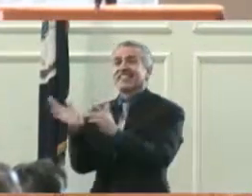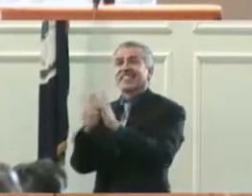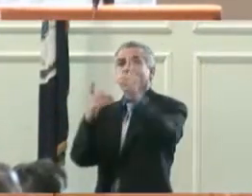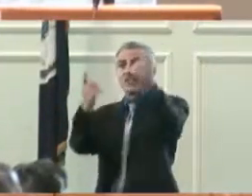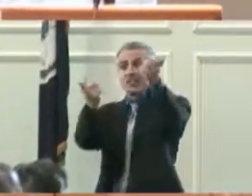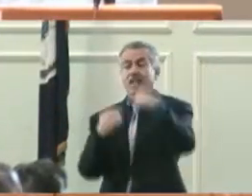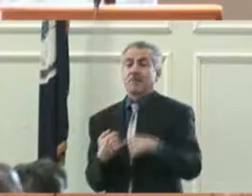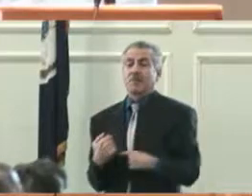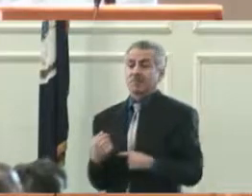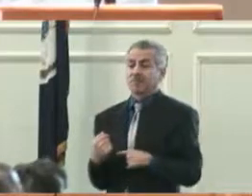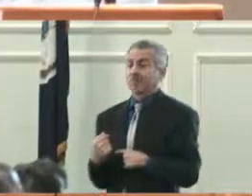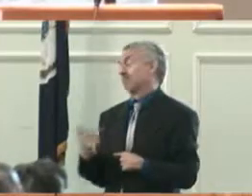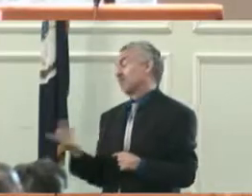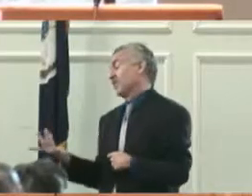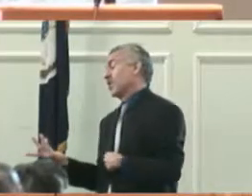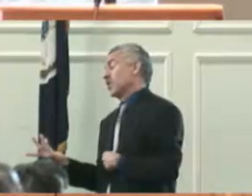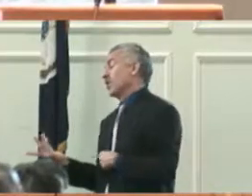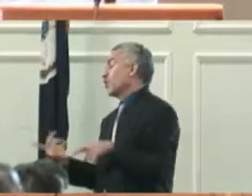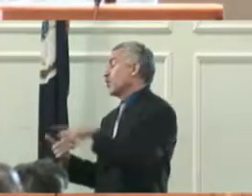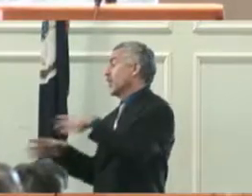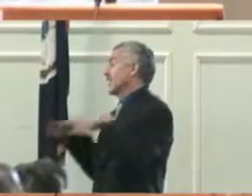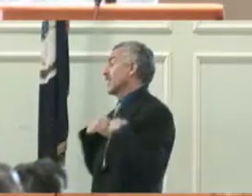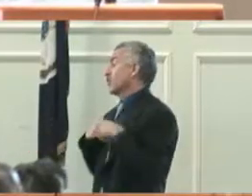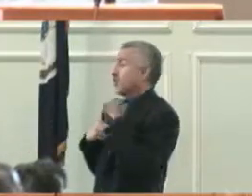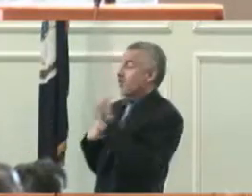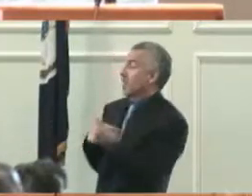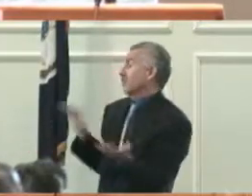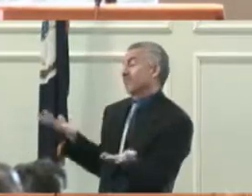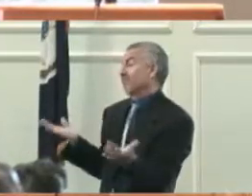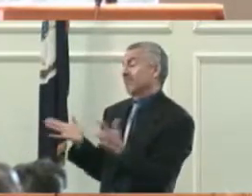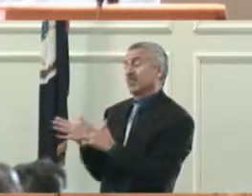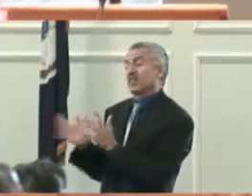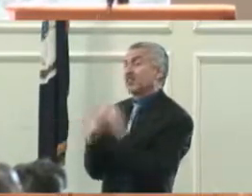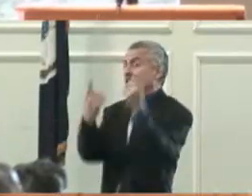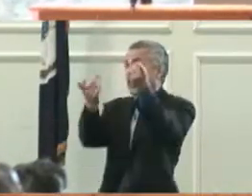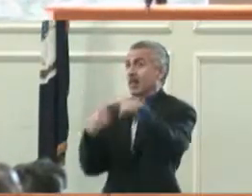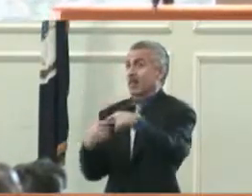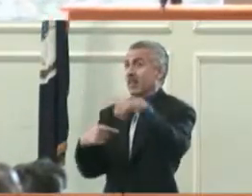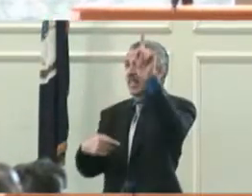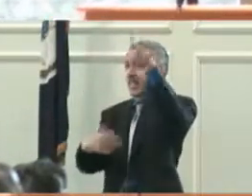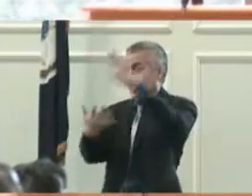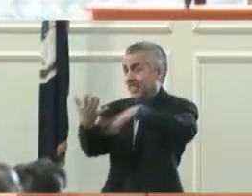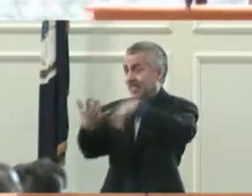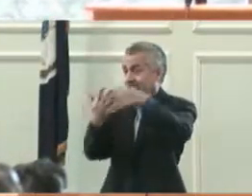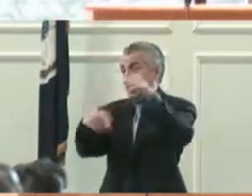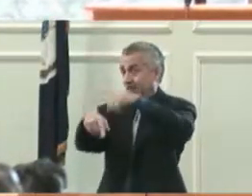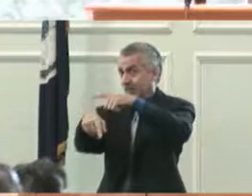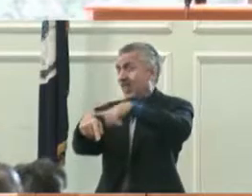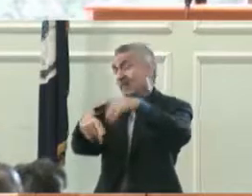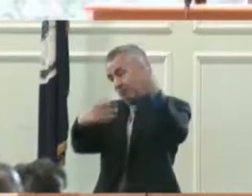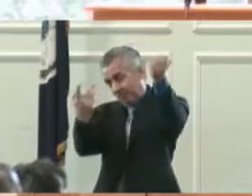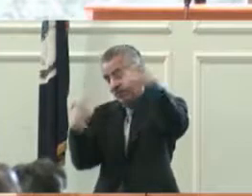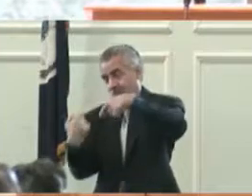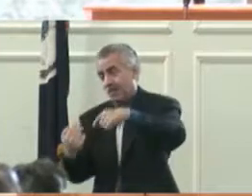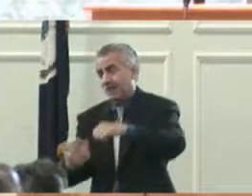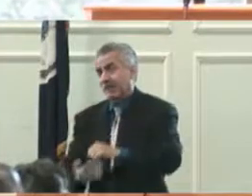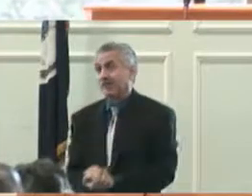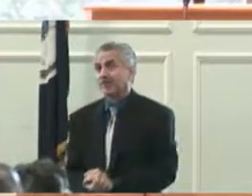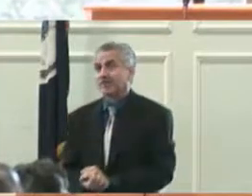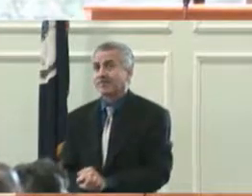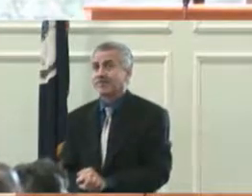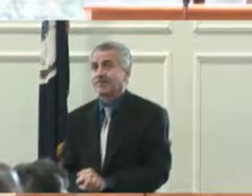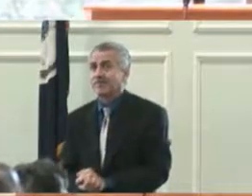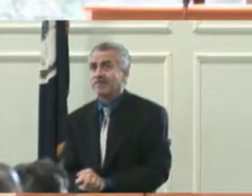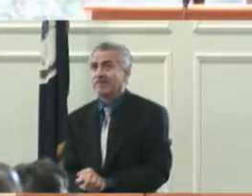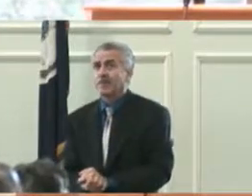we believe it or not, whether we accept it or not, Jesus is coming soon. The Bible says in Matthew 24 and verse 30,